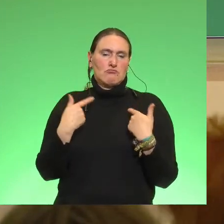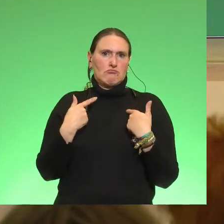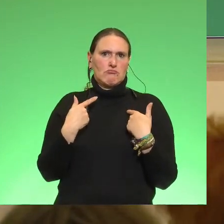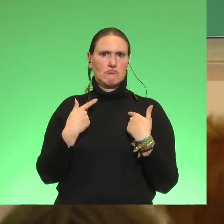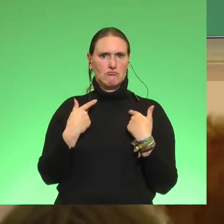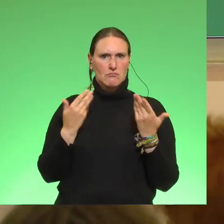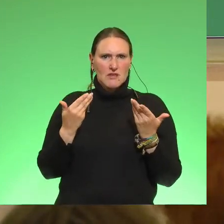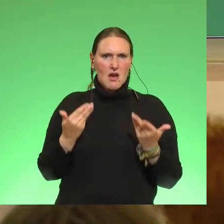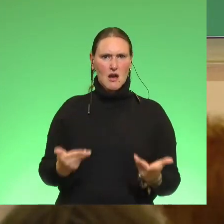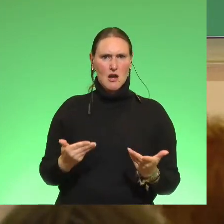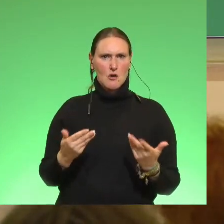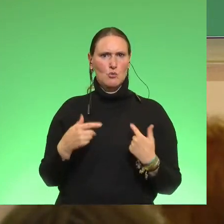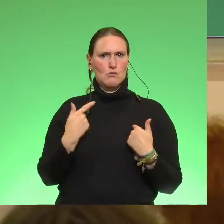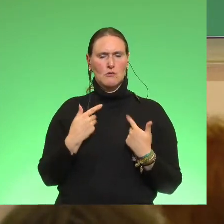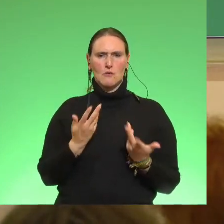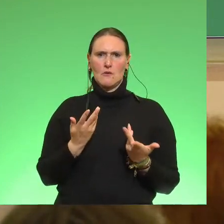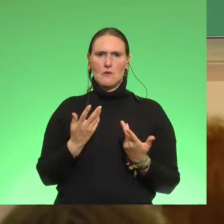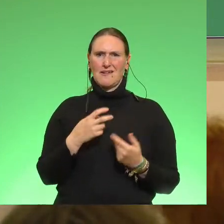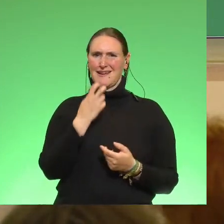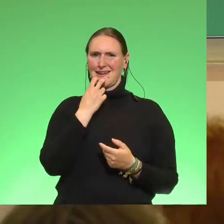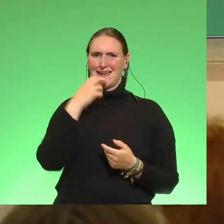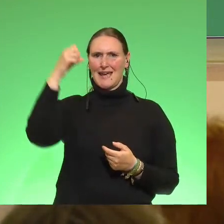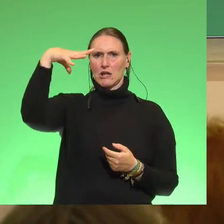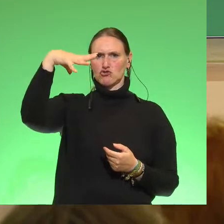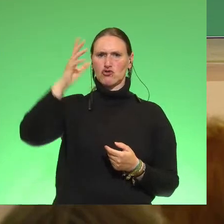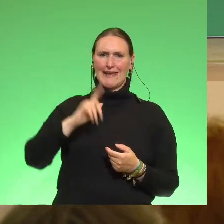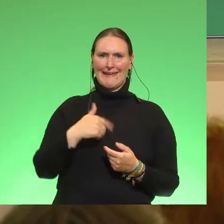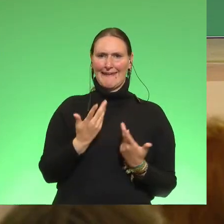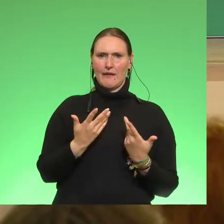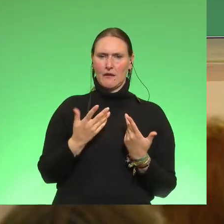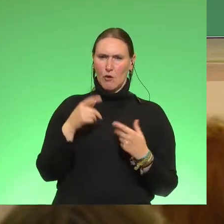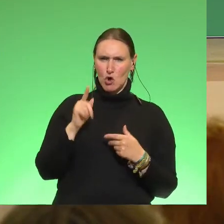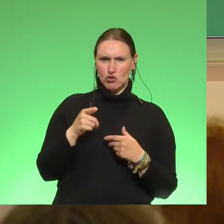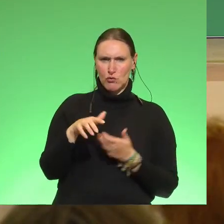the energy crisis and in etc. I think the demos have been,